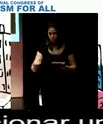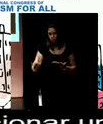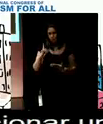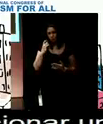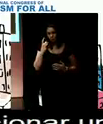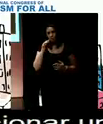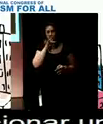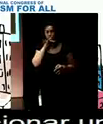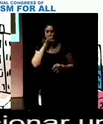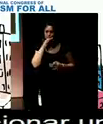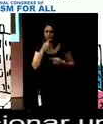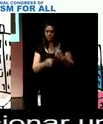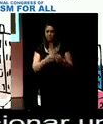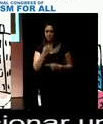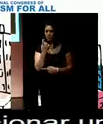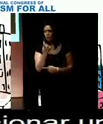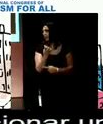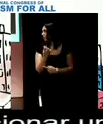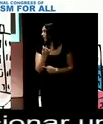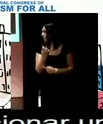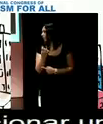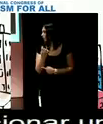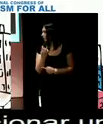real pending subject